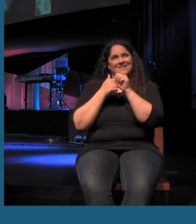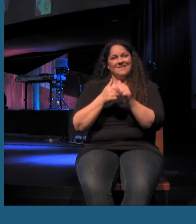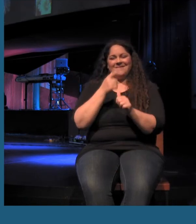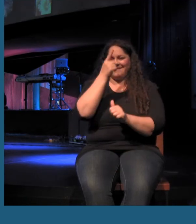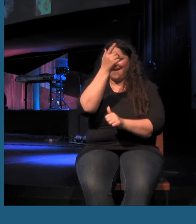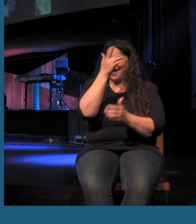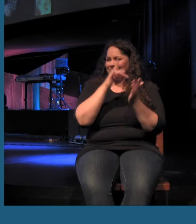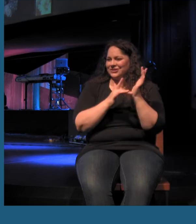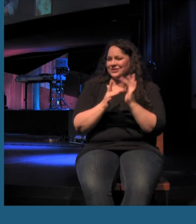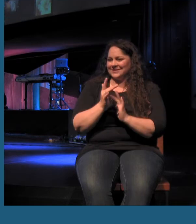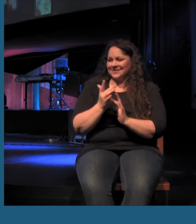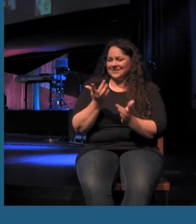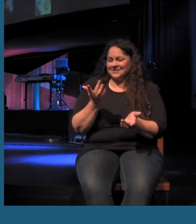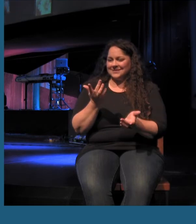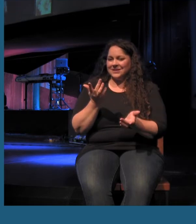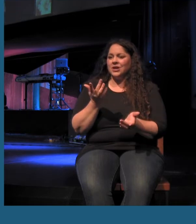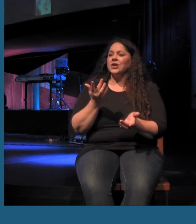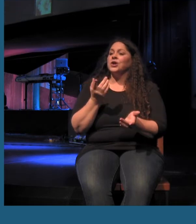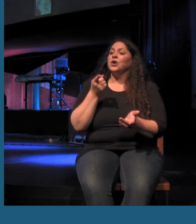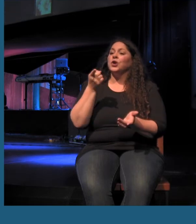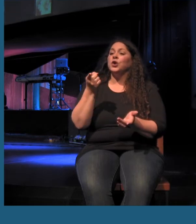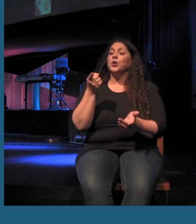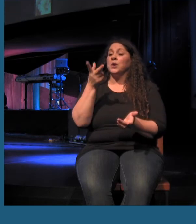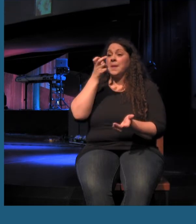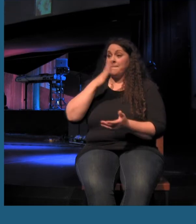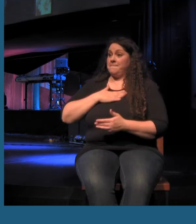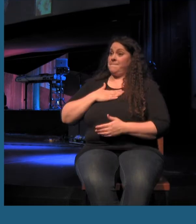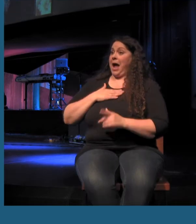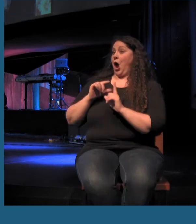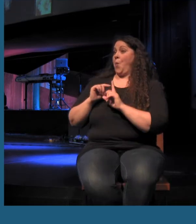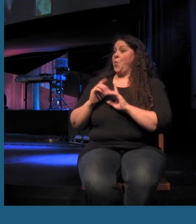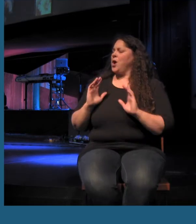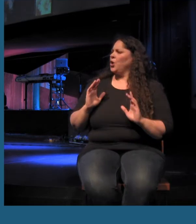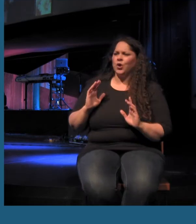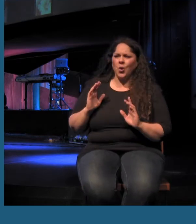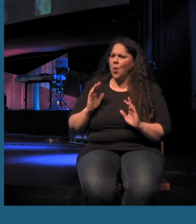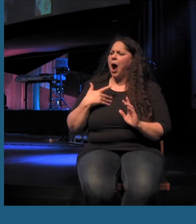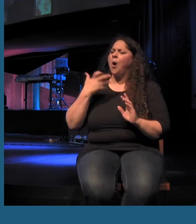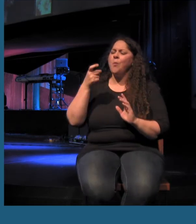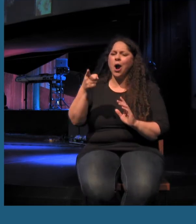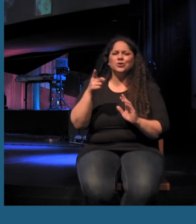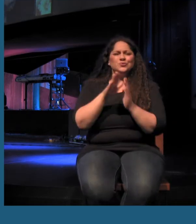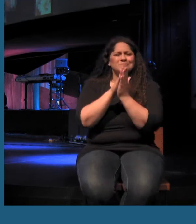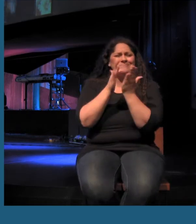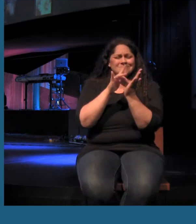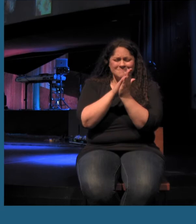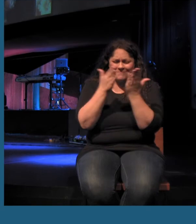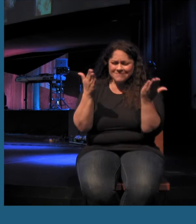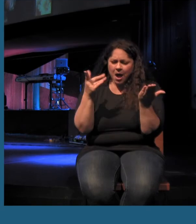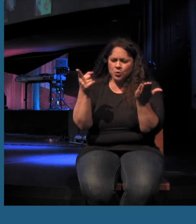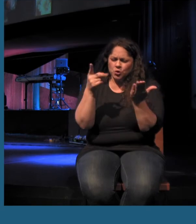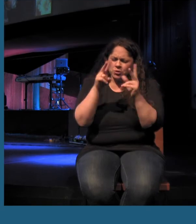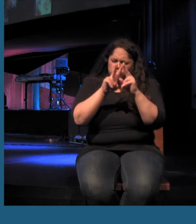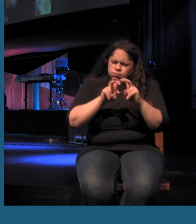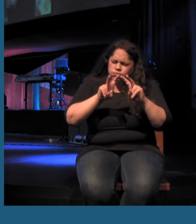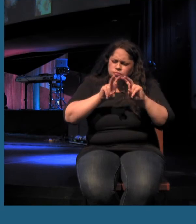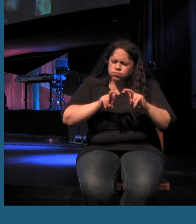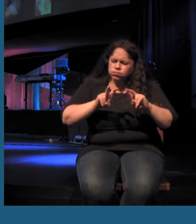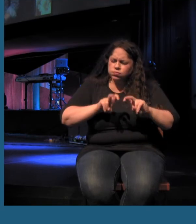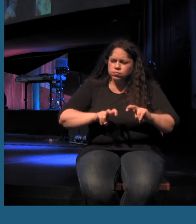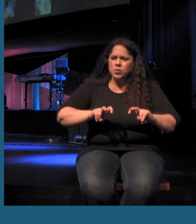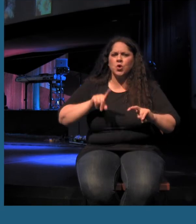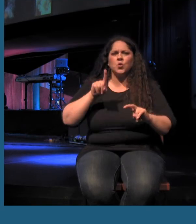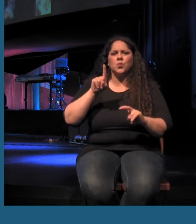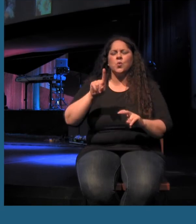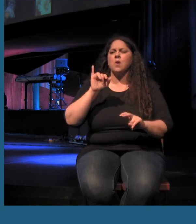you engage with God's word. So you're not just taking my word for it, but you're getting into God's word for yourself so that you can discover how